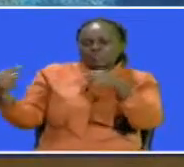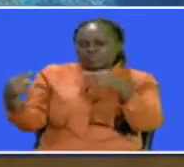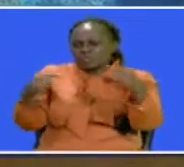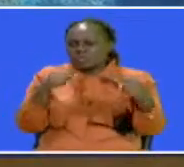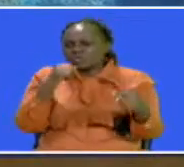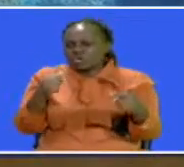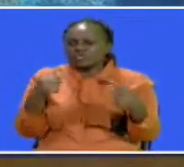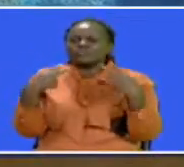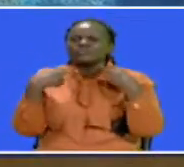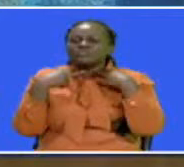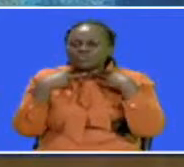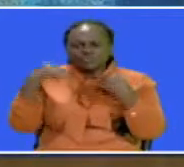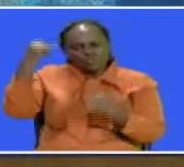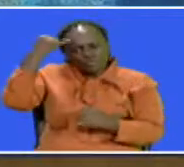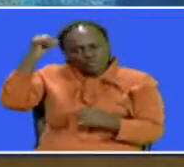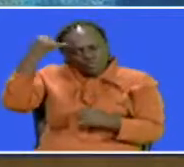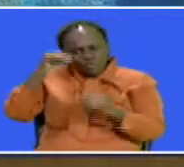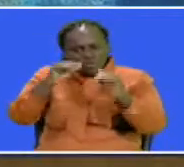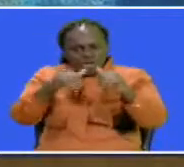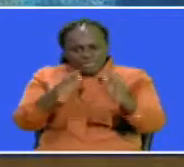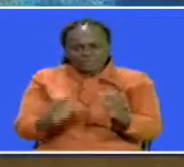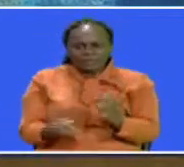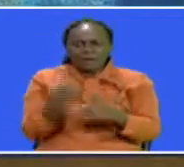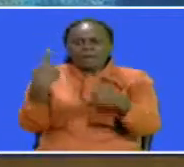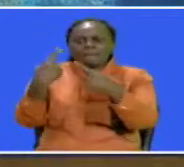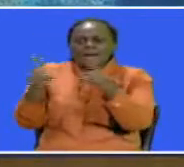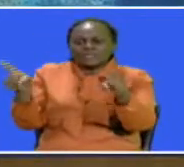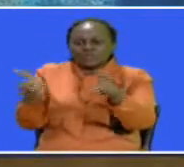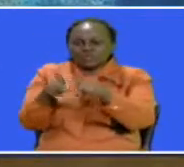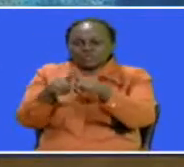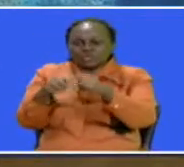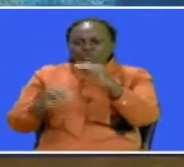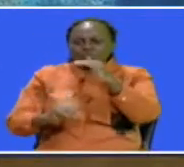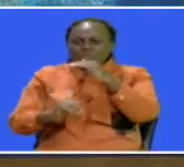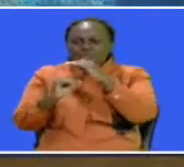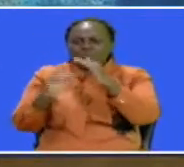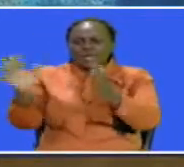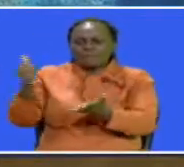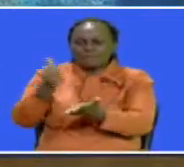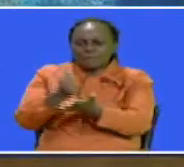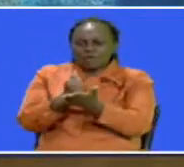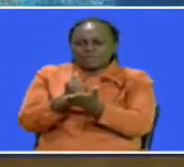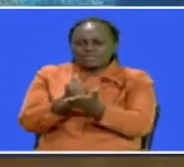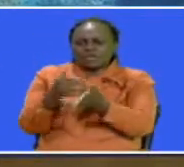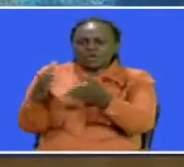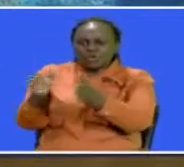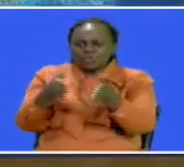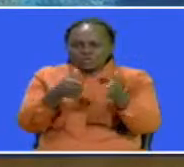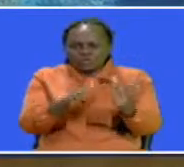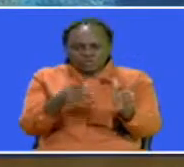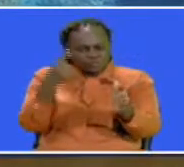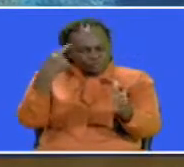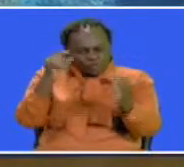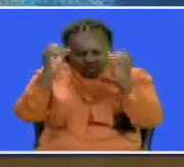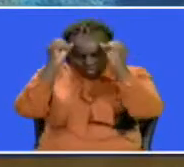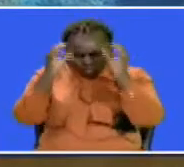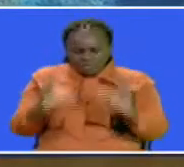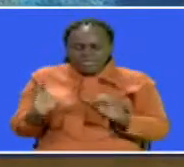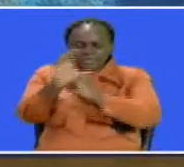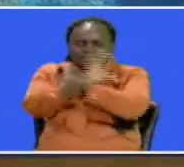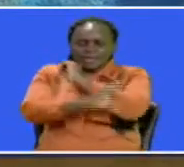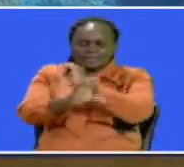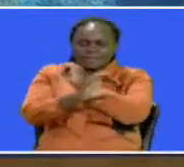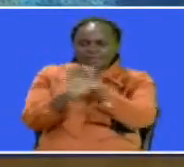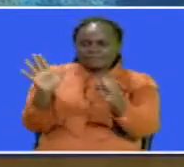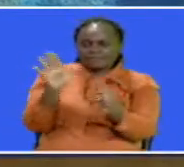not only stalling innovation in agricultural production, but also limiting employment opportunities for biotechnology students across the country.